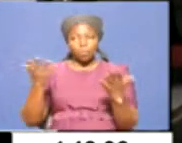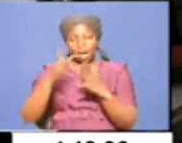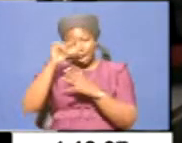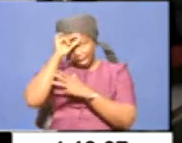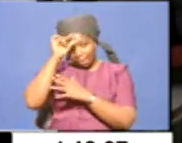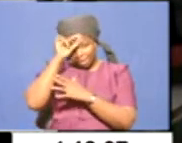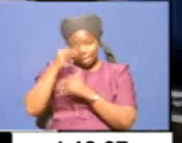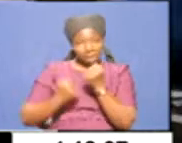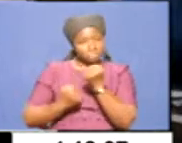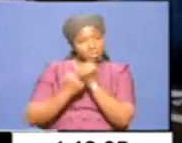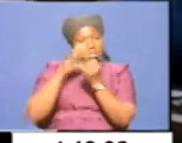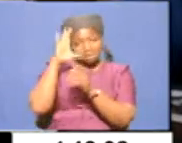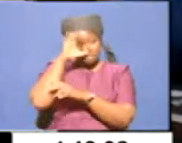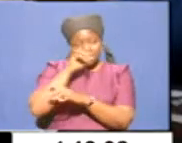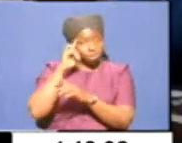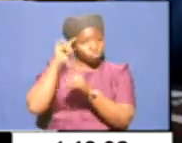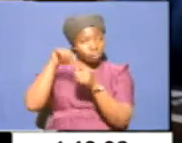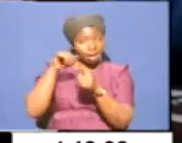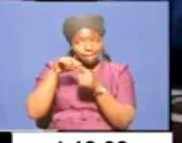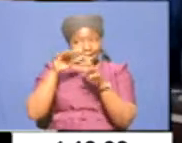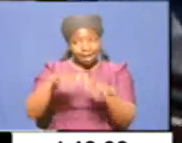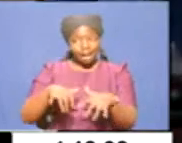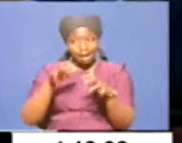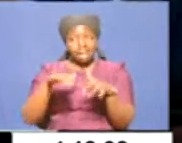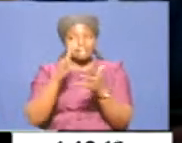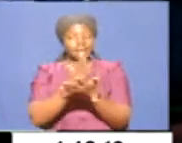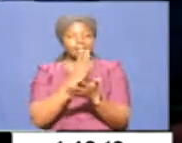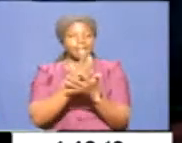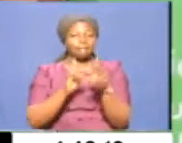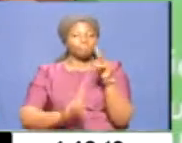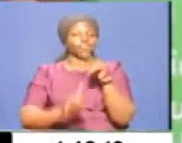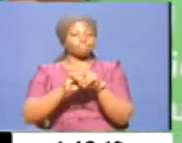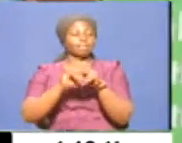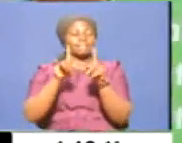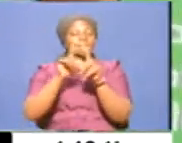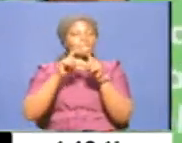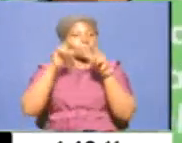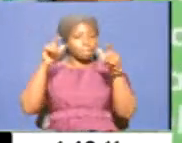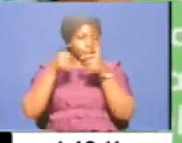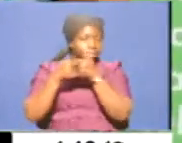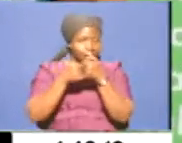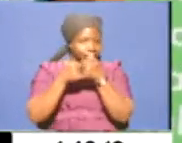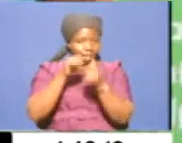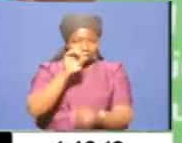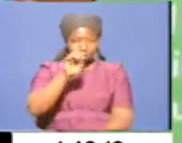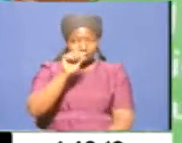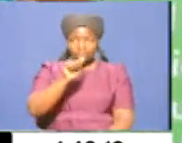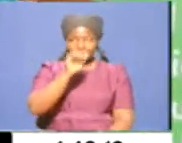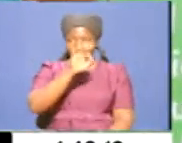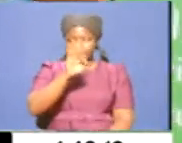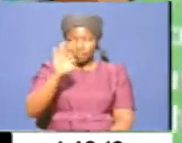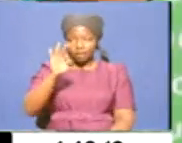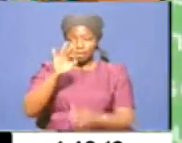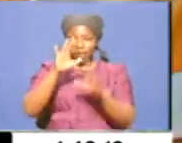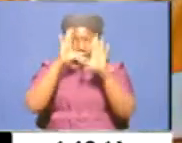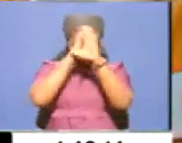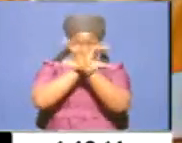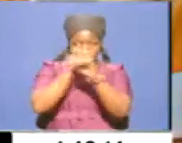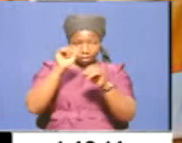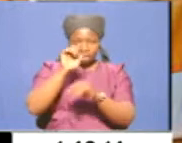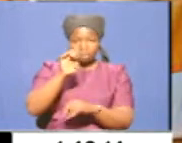towards the agriculture sector emerged as the main challenge. According to EAFF President Elizabeth